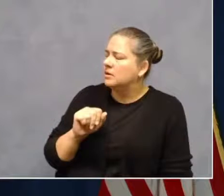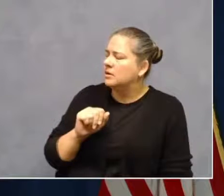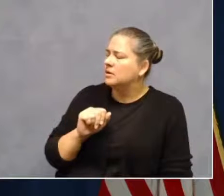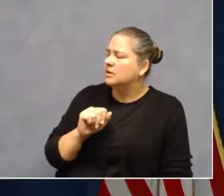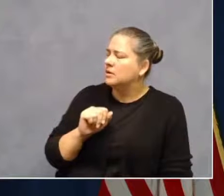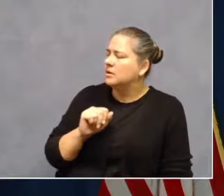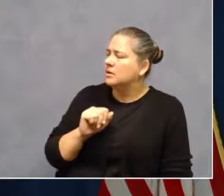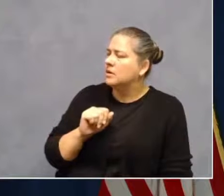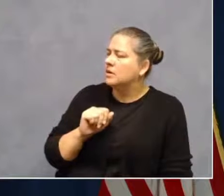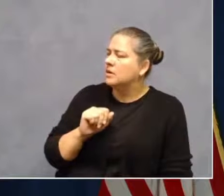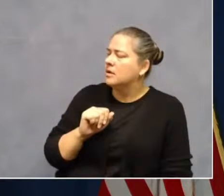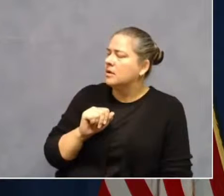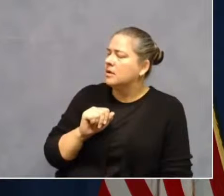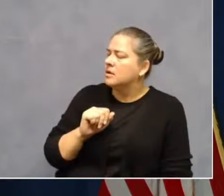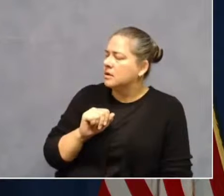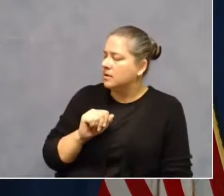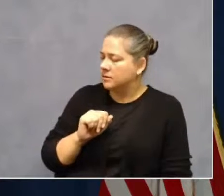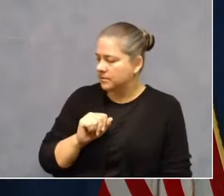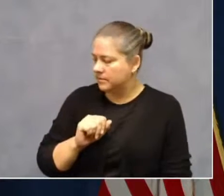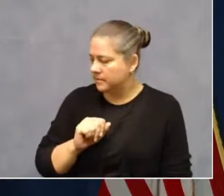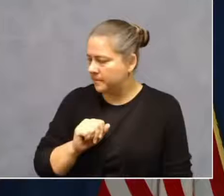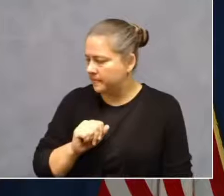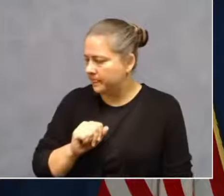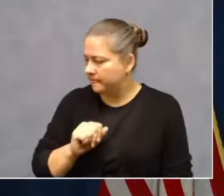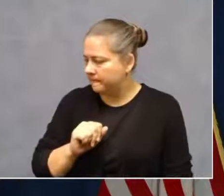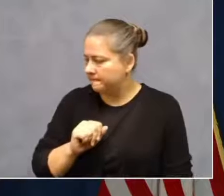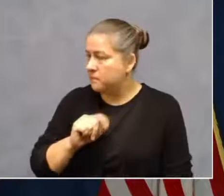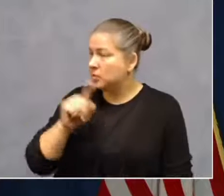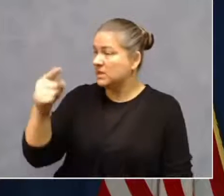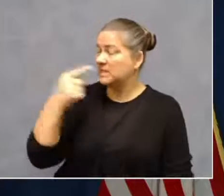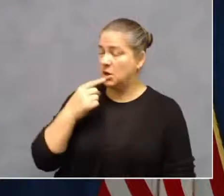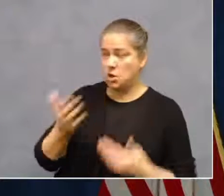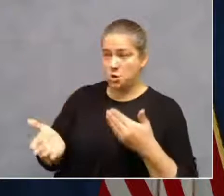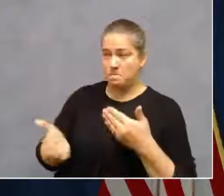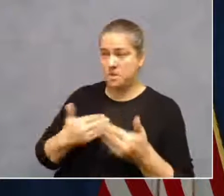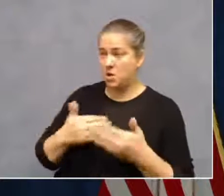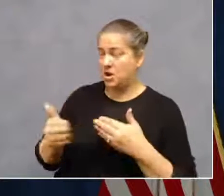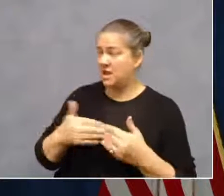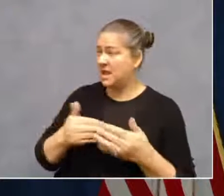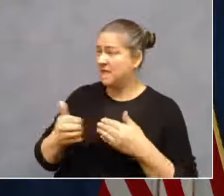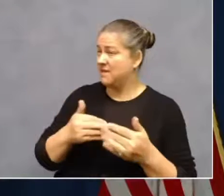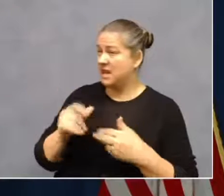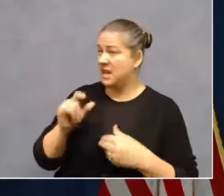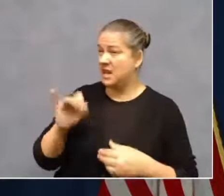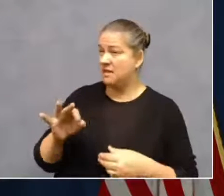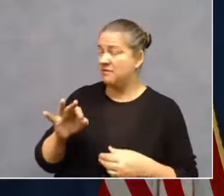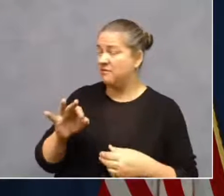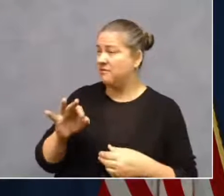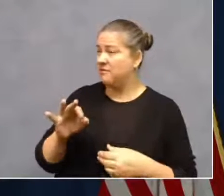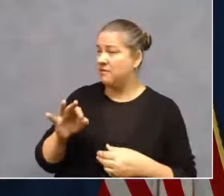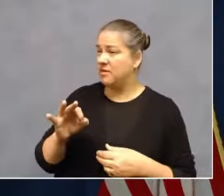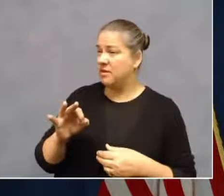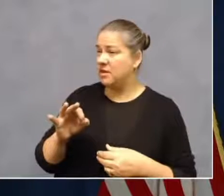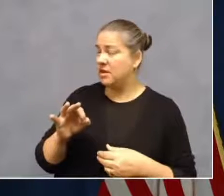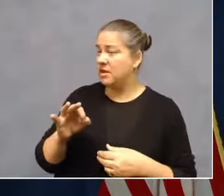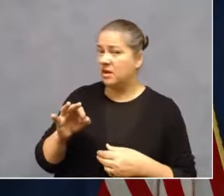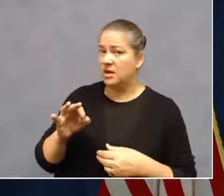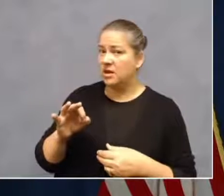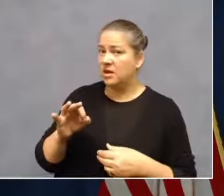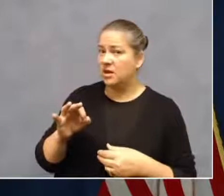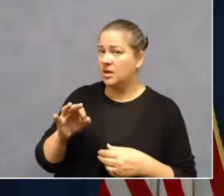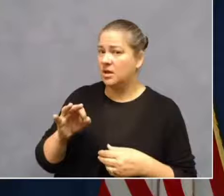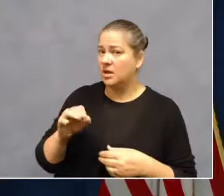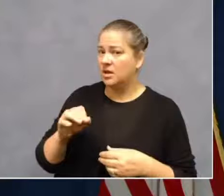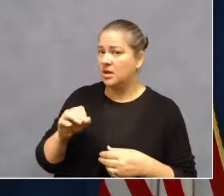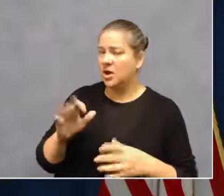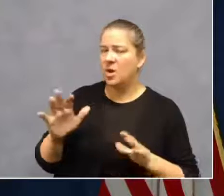100,000 people. So basically you're saying, no matter what, even if it's just in one isolated place, it needs to... So this is a follow-up